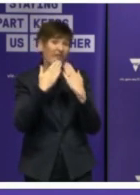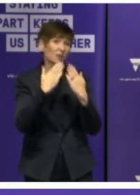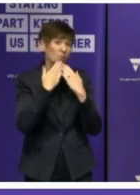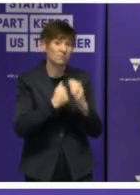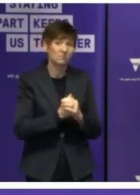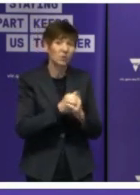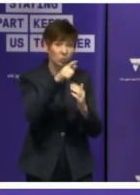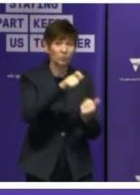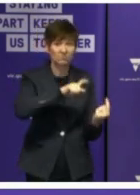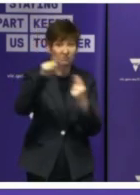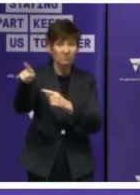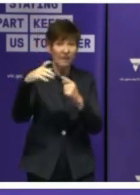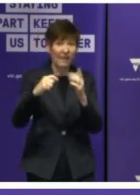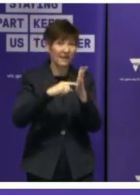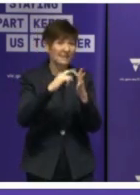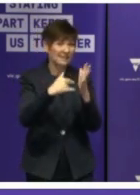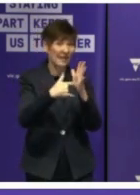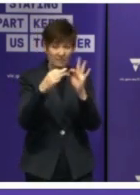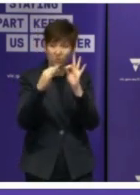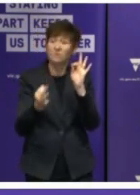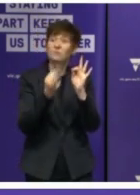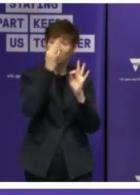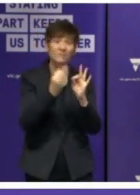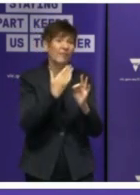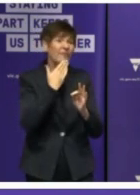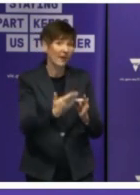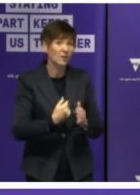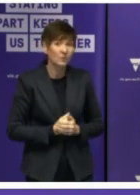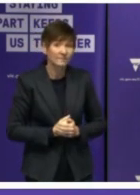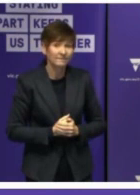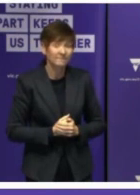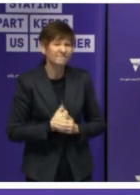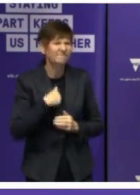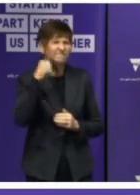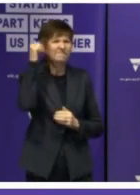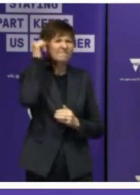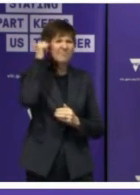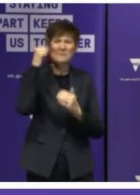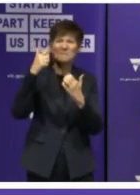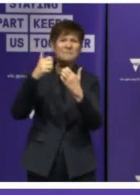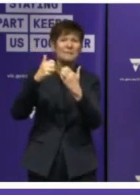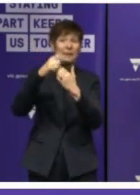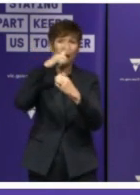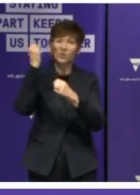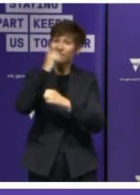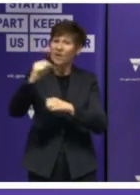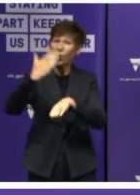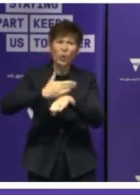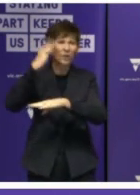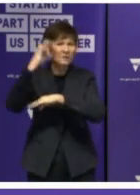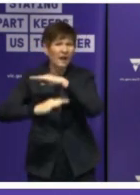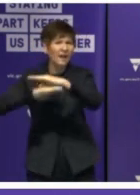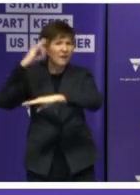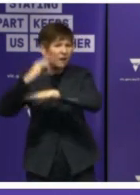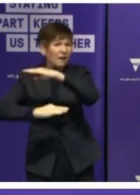And again, thank you to the very large team across laboratories, both public and private, who are processing those tests.